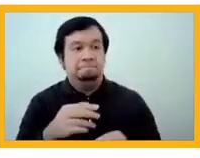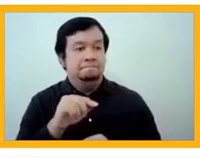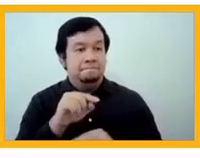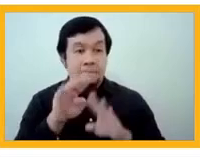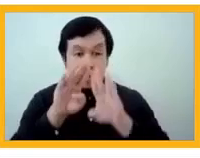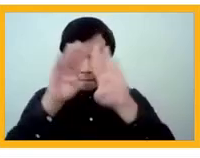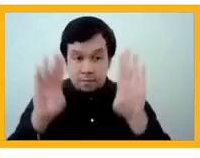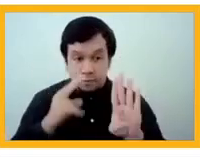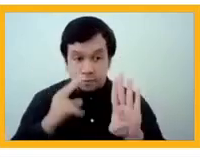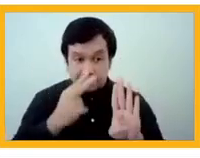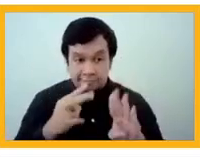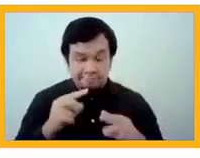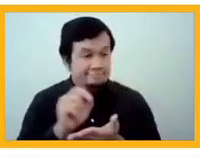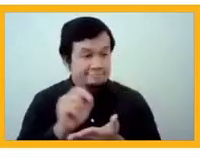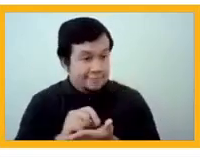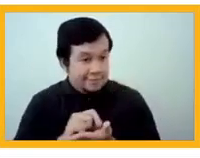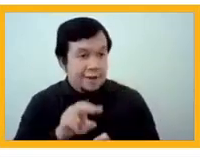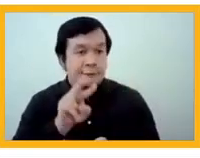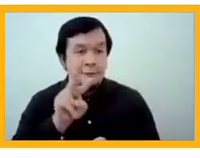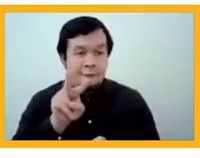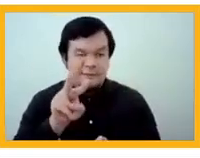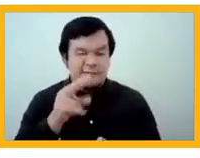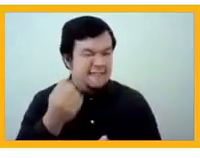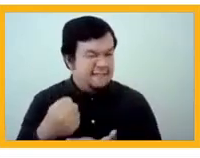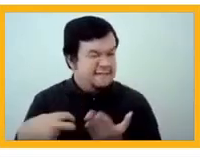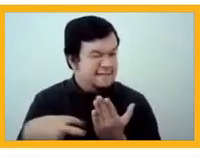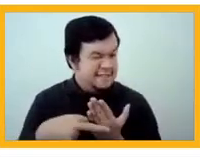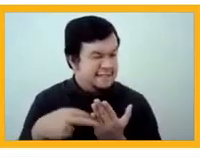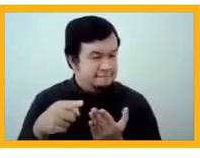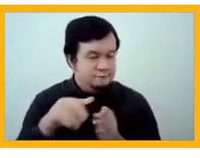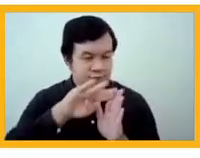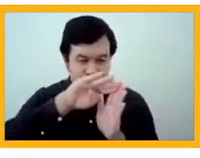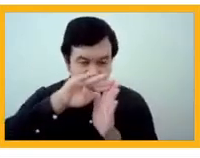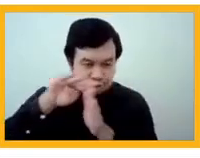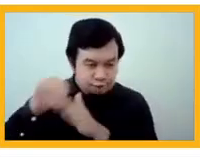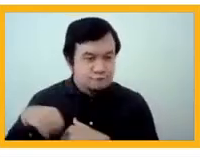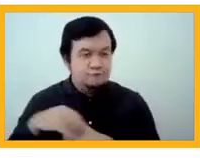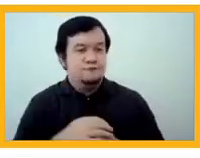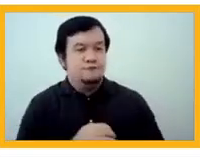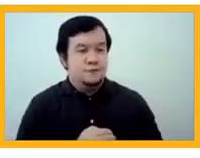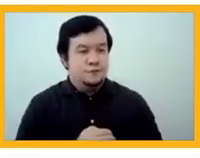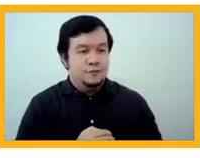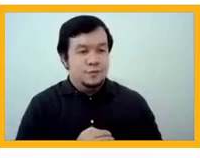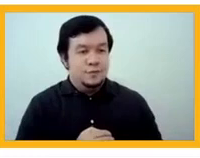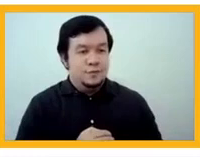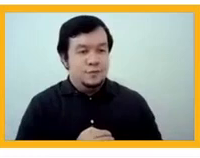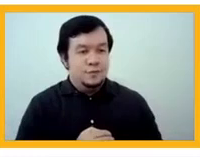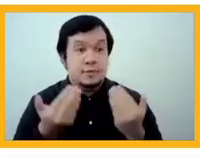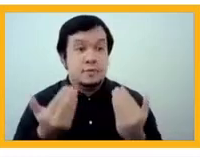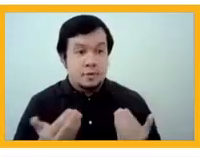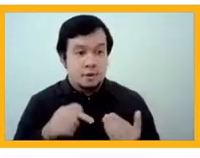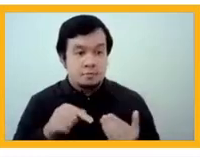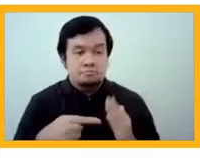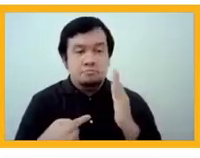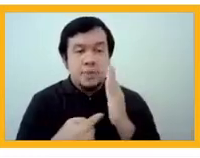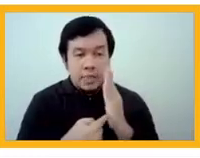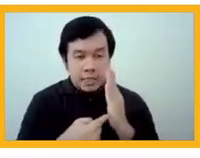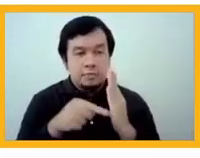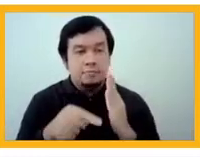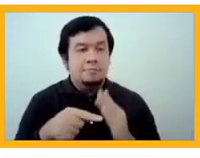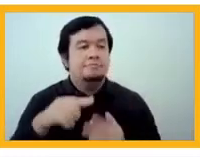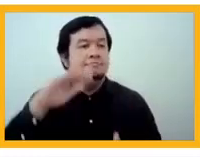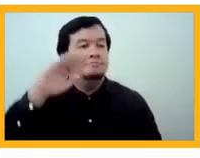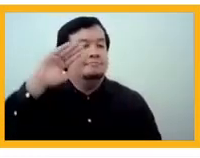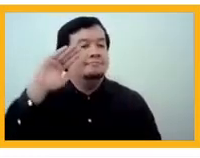time collecting the data and grading it. And so that sharply reduces this problem of data fudging. And so this is an example of